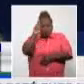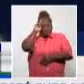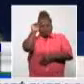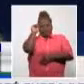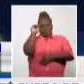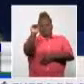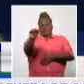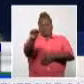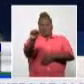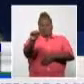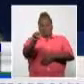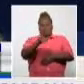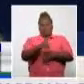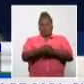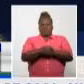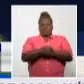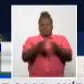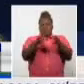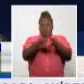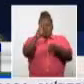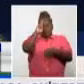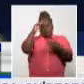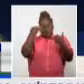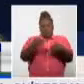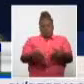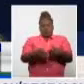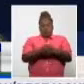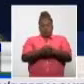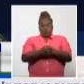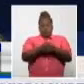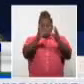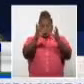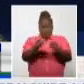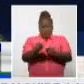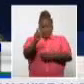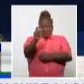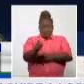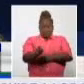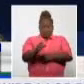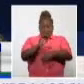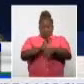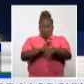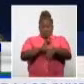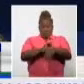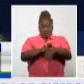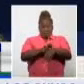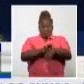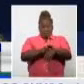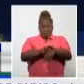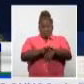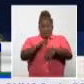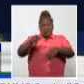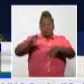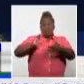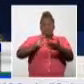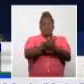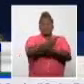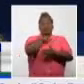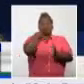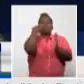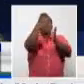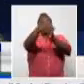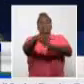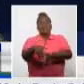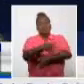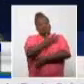is confirmed and is admitted to some health unit. Because from the total of confirmed cases,